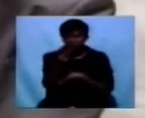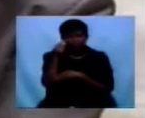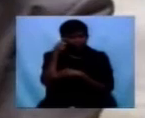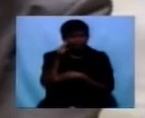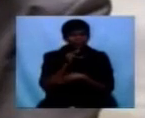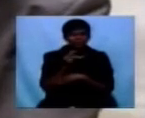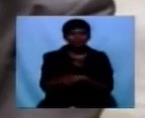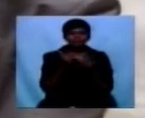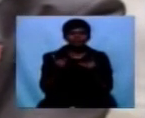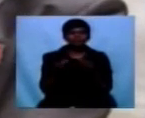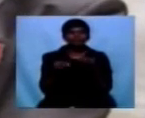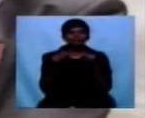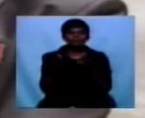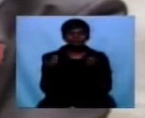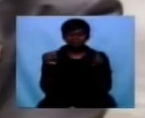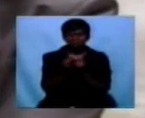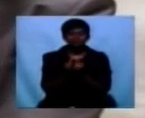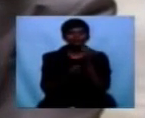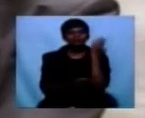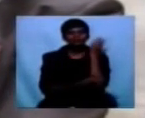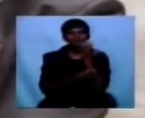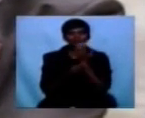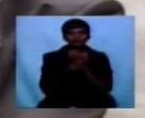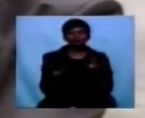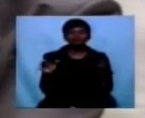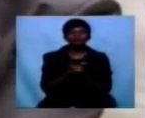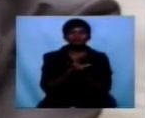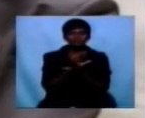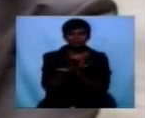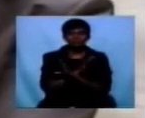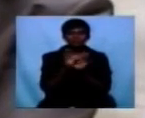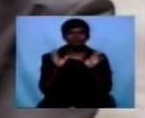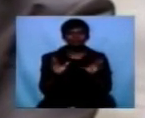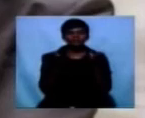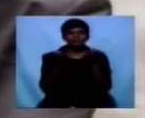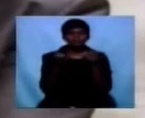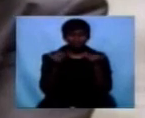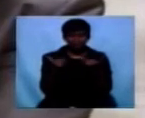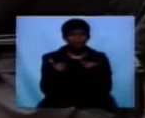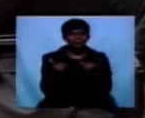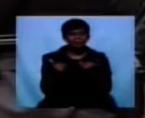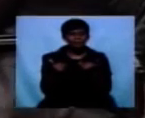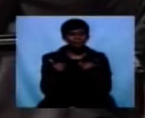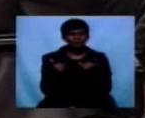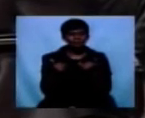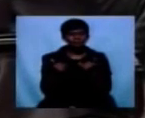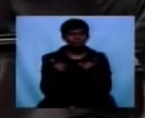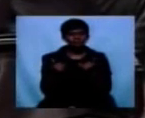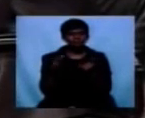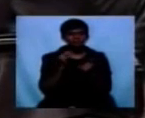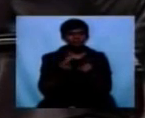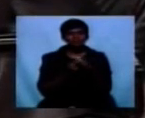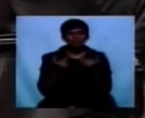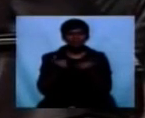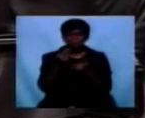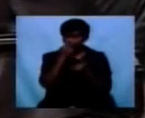for us to deliver the much needed development that Zambians are looking to. So now we're looking at your ministry